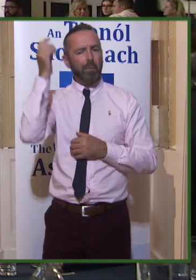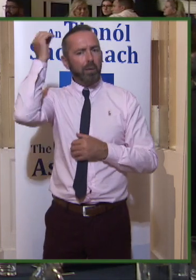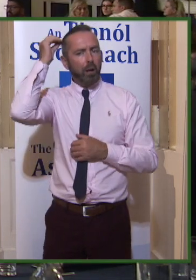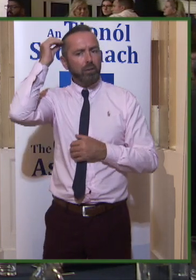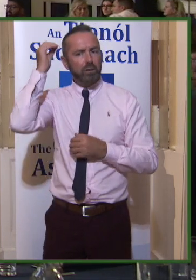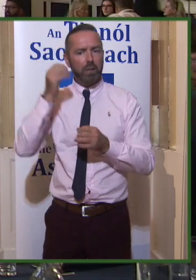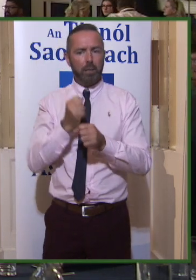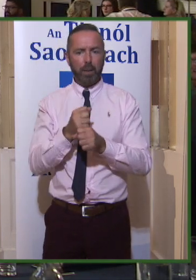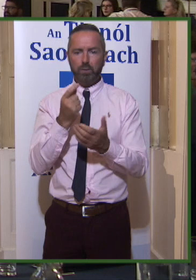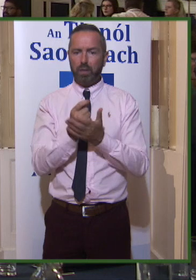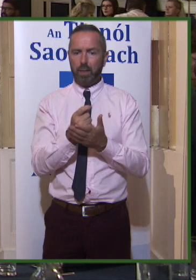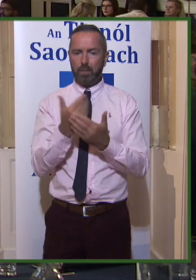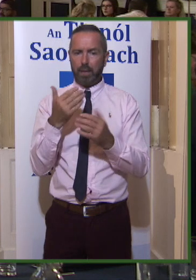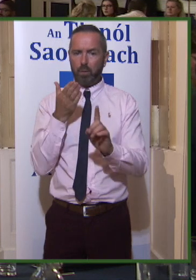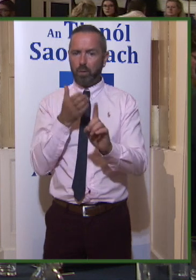now approaching